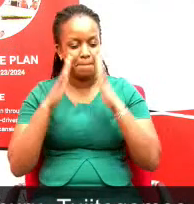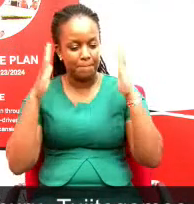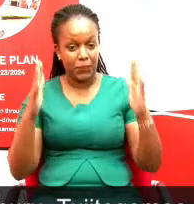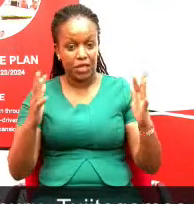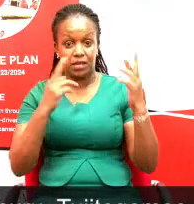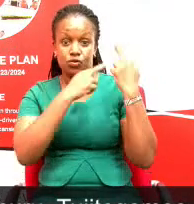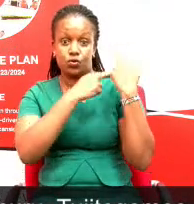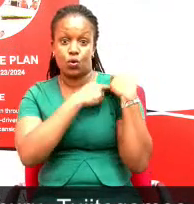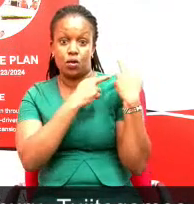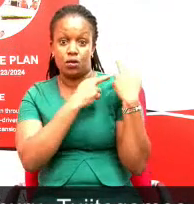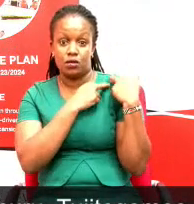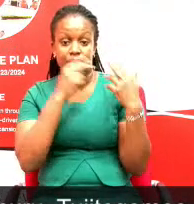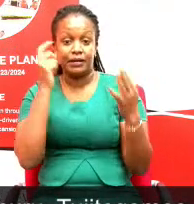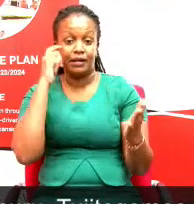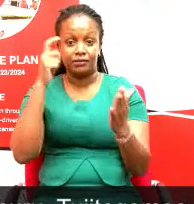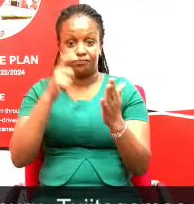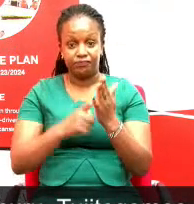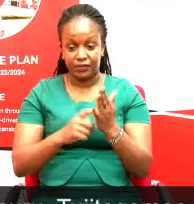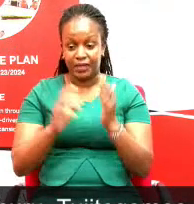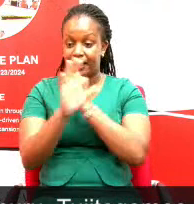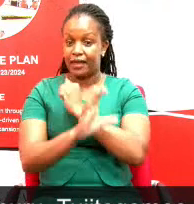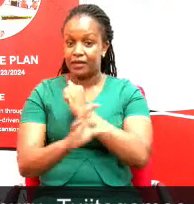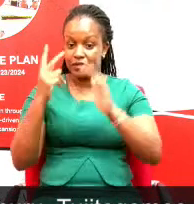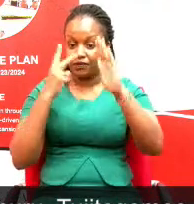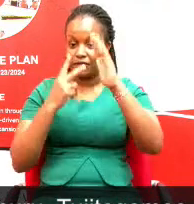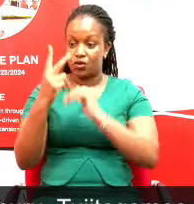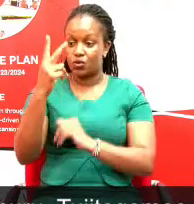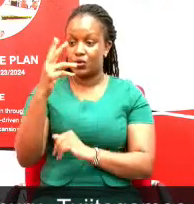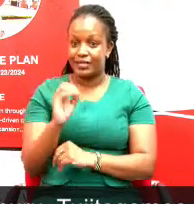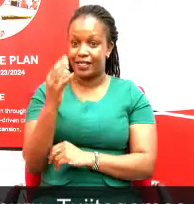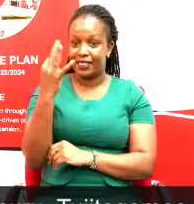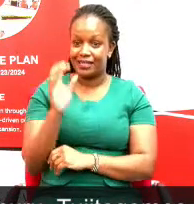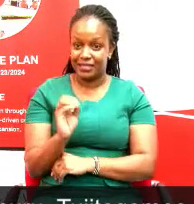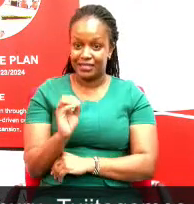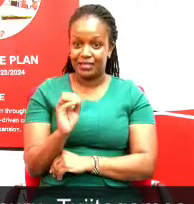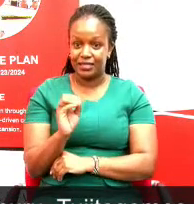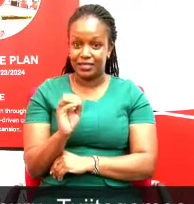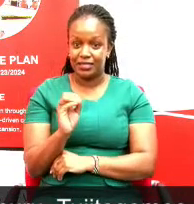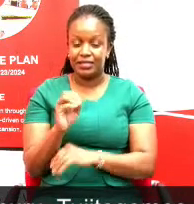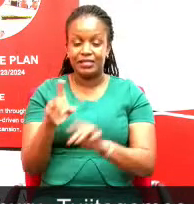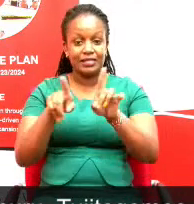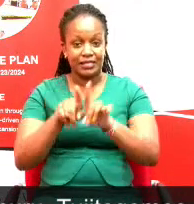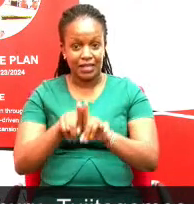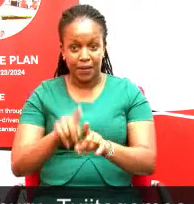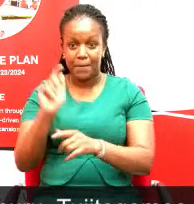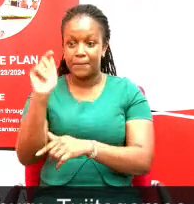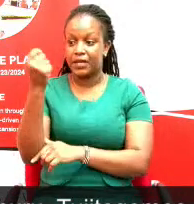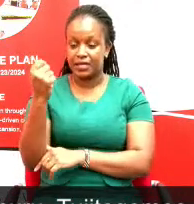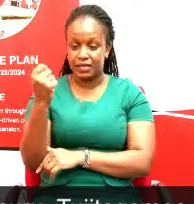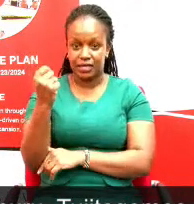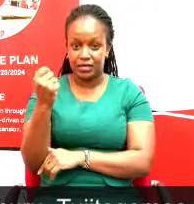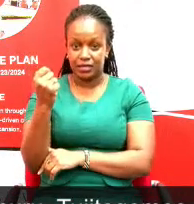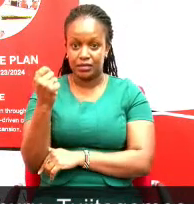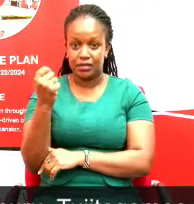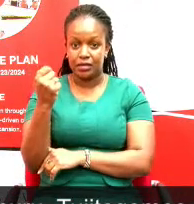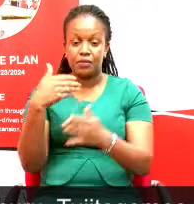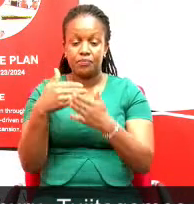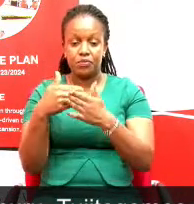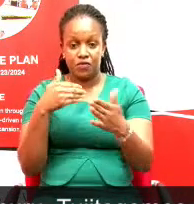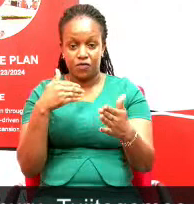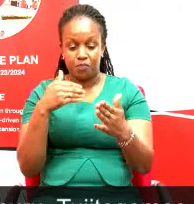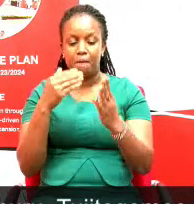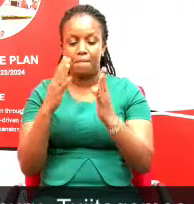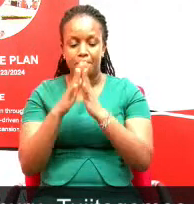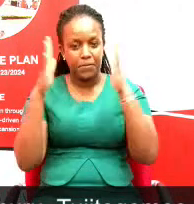the realization of country's Vision 2030 and His Excellency the President's Big Four